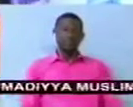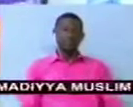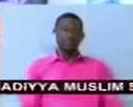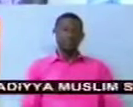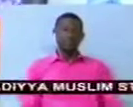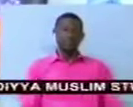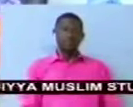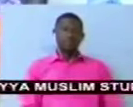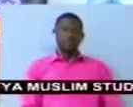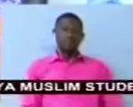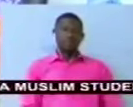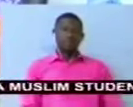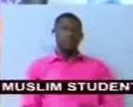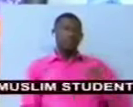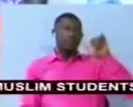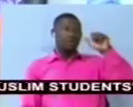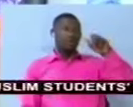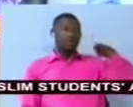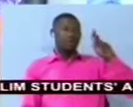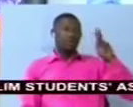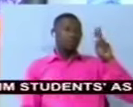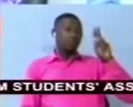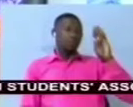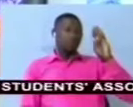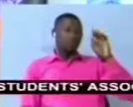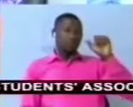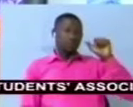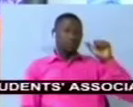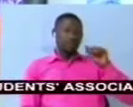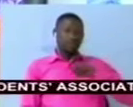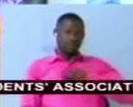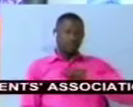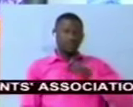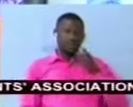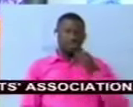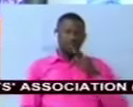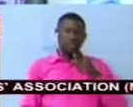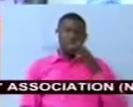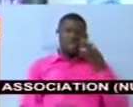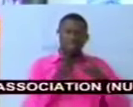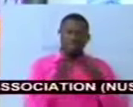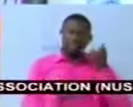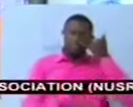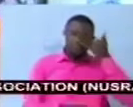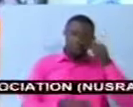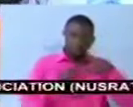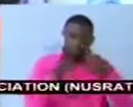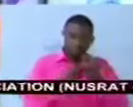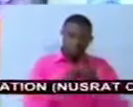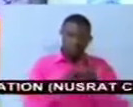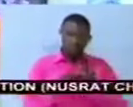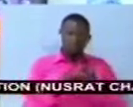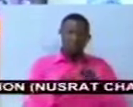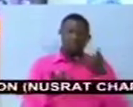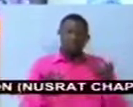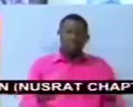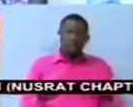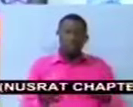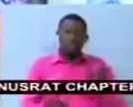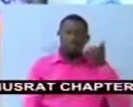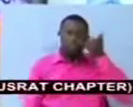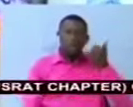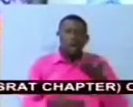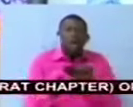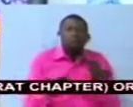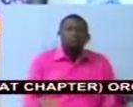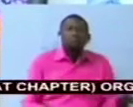He himself asked them there as far as it's a drug case, where are the drugs? Way boba ñom yobuñ dara. But that time they didn't